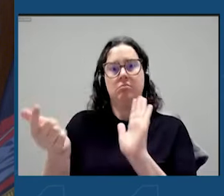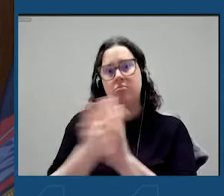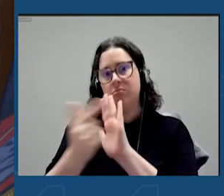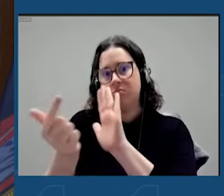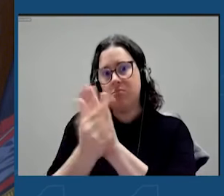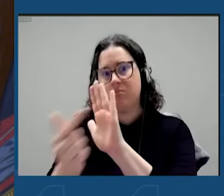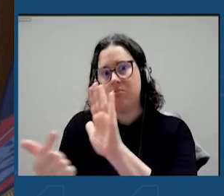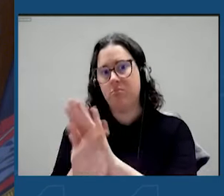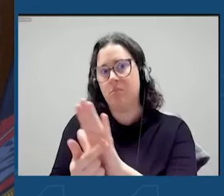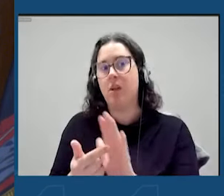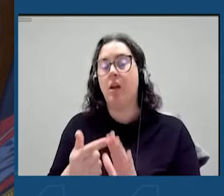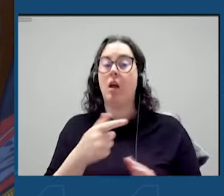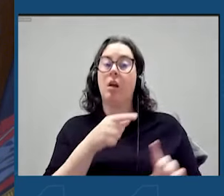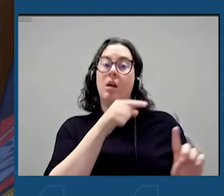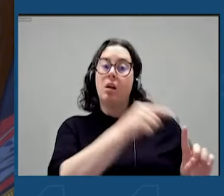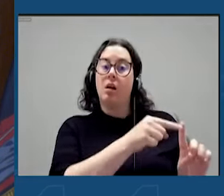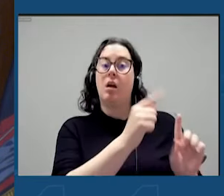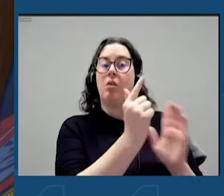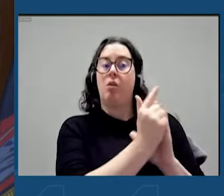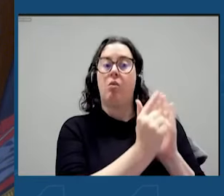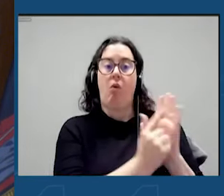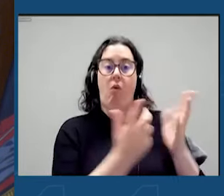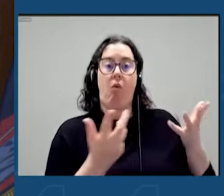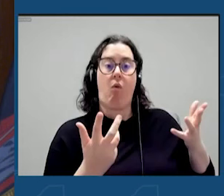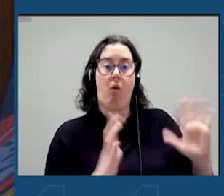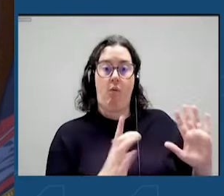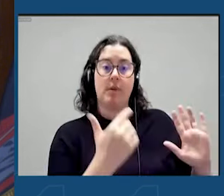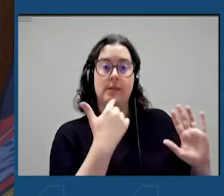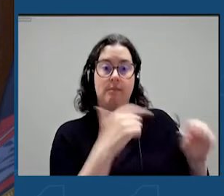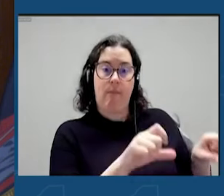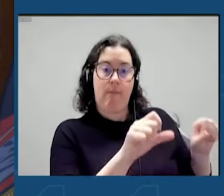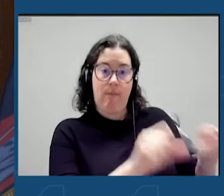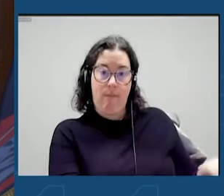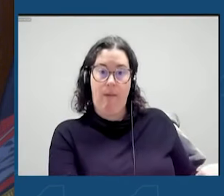bail. That's the only category we're talking about.